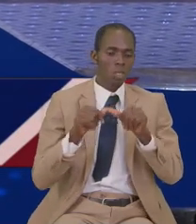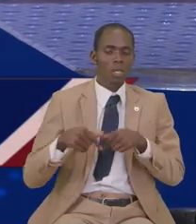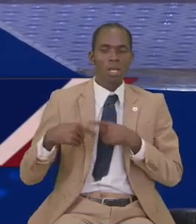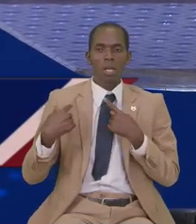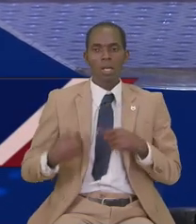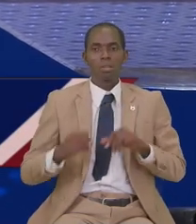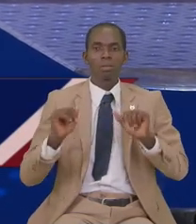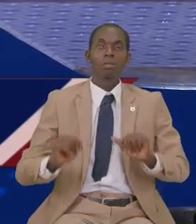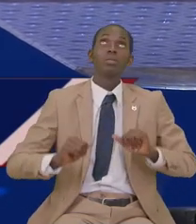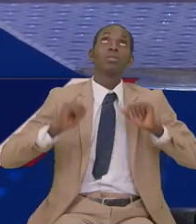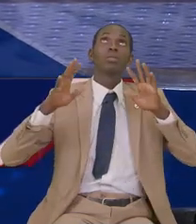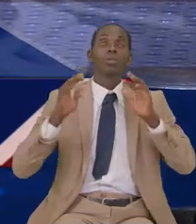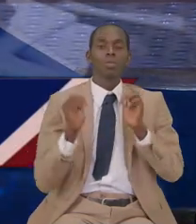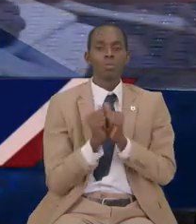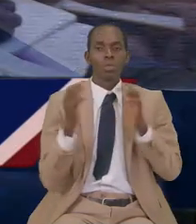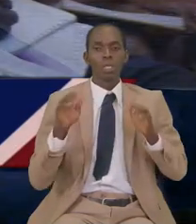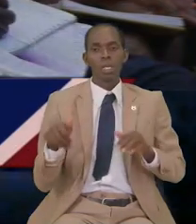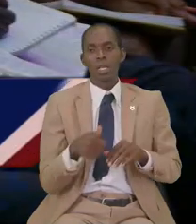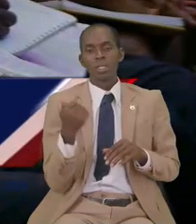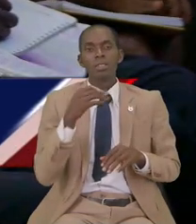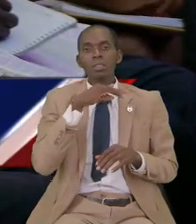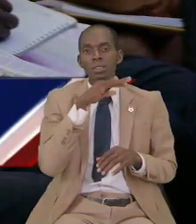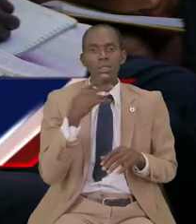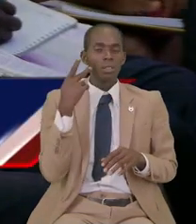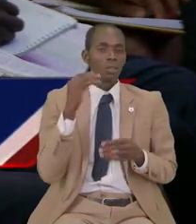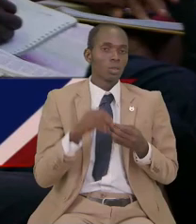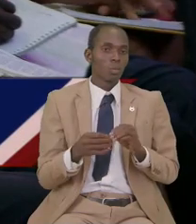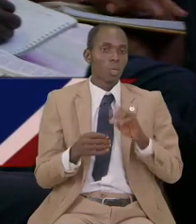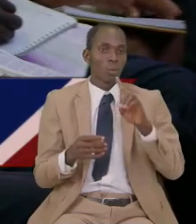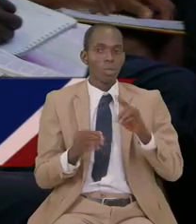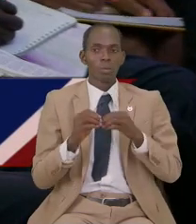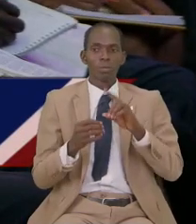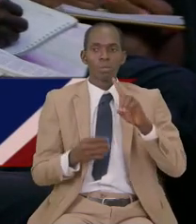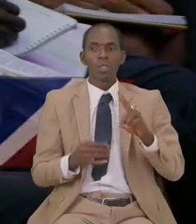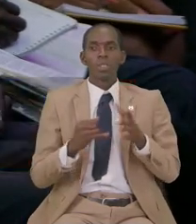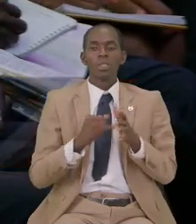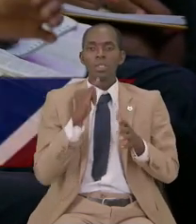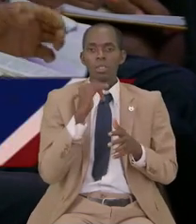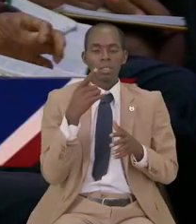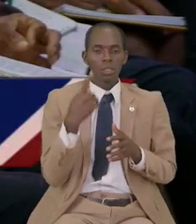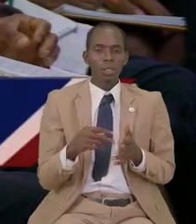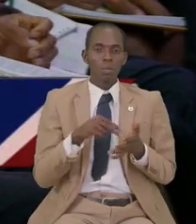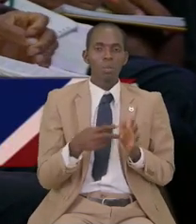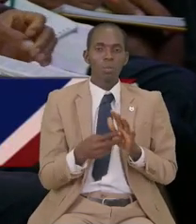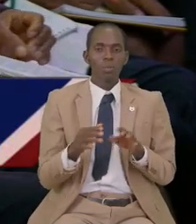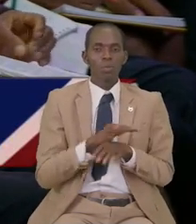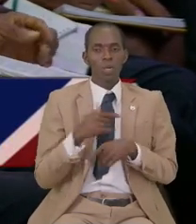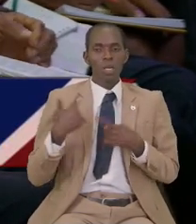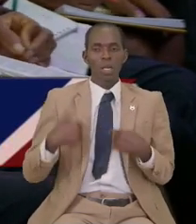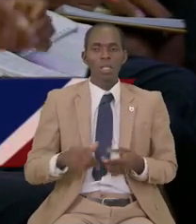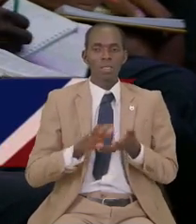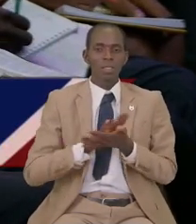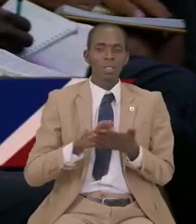without any defilement. Look at number one. Number one is the purposeful heart cleansed from